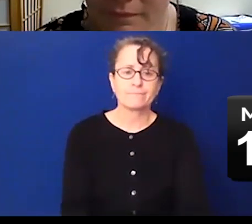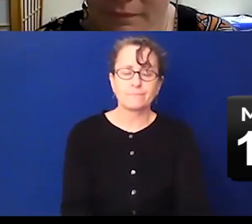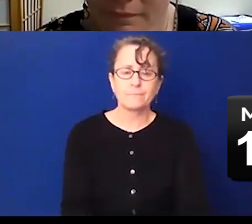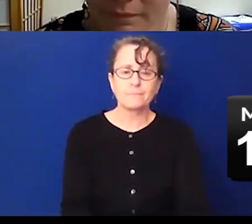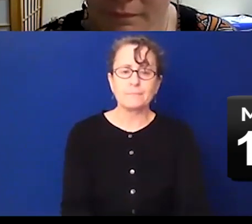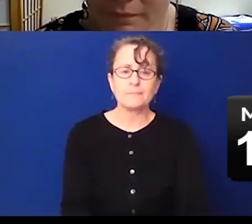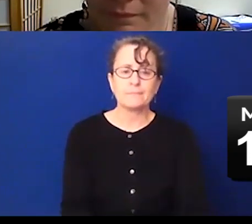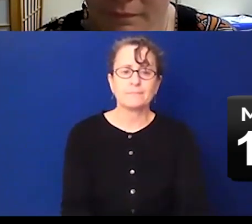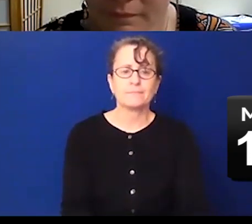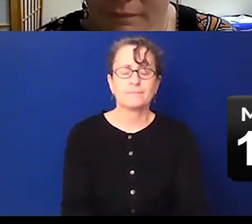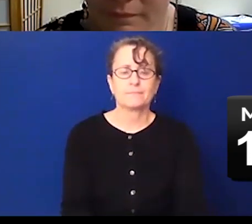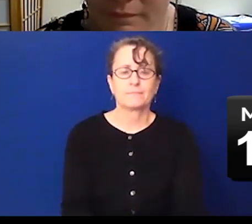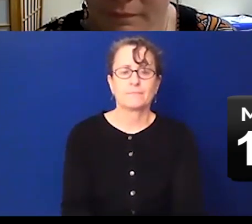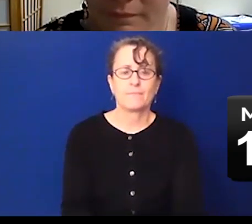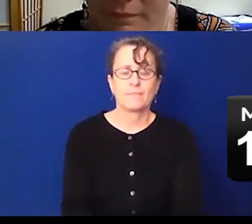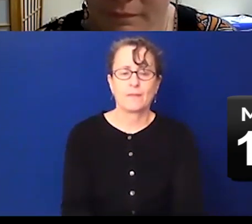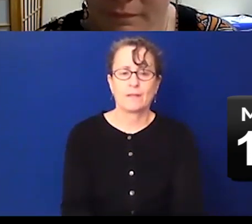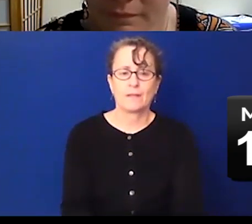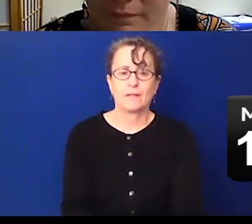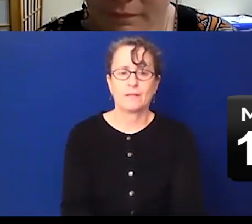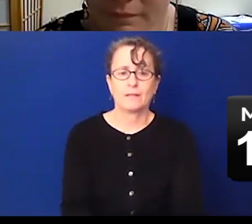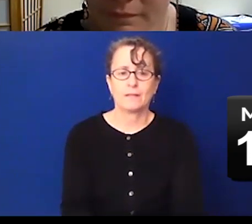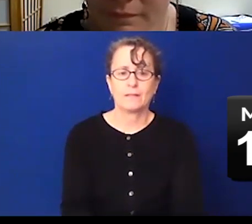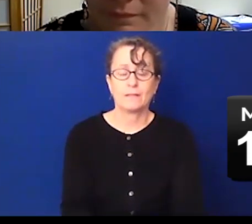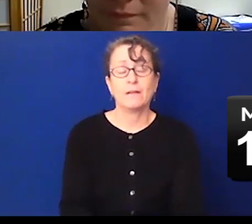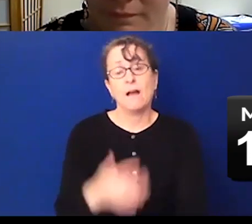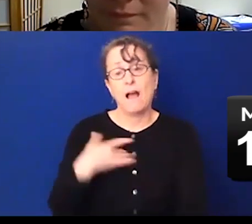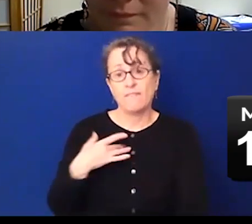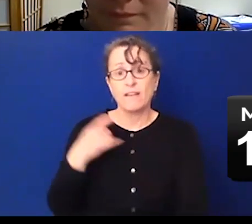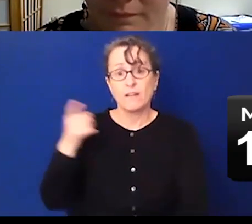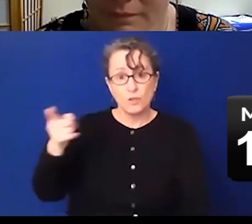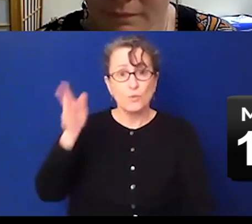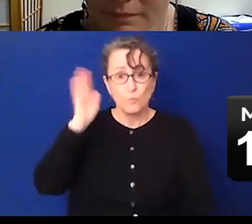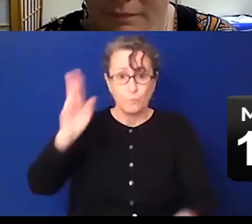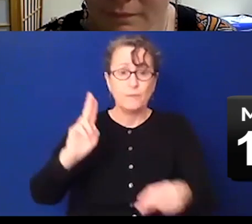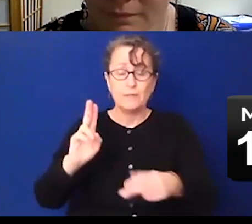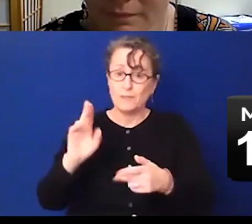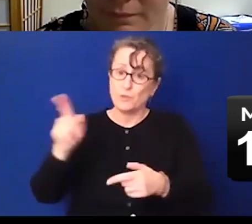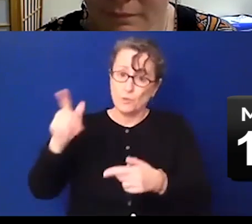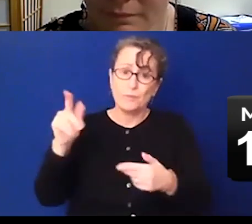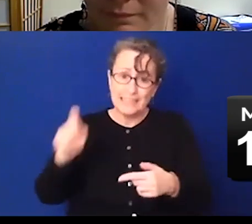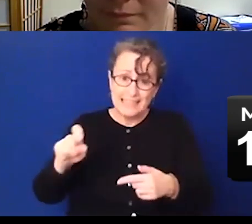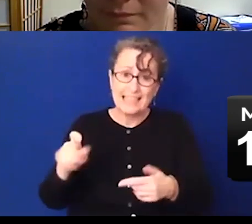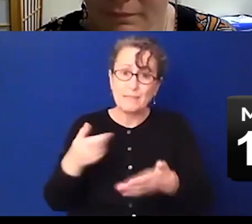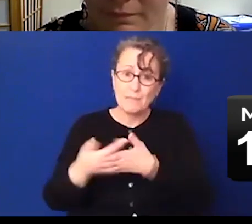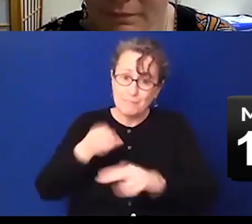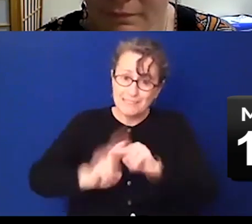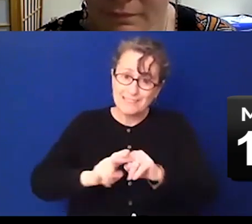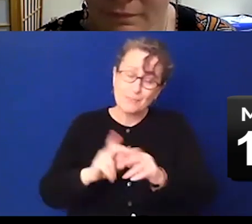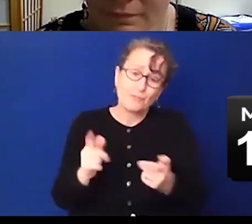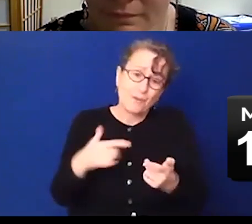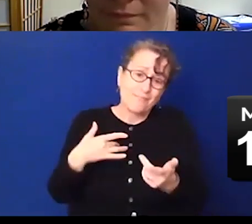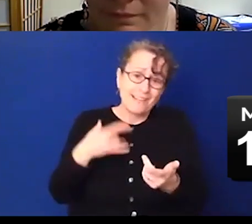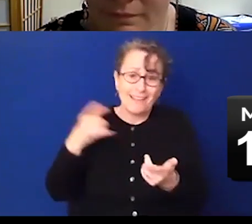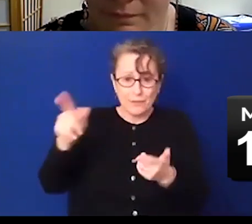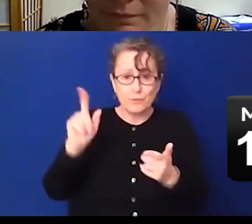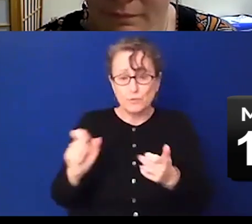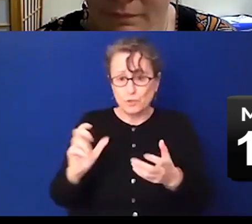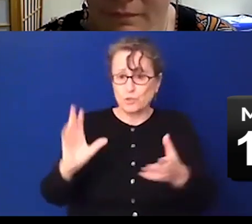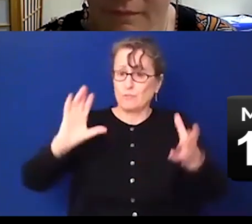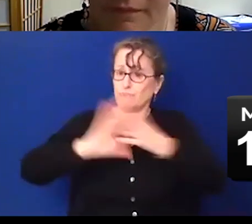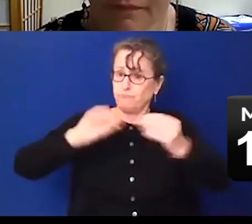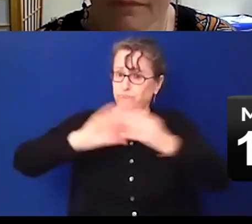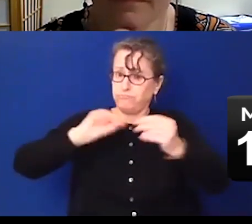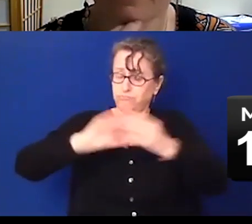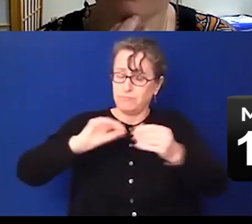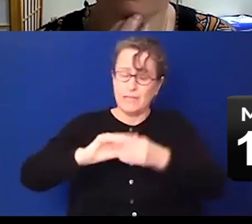as one of the two members who would utilize this, it's important to me that we at least hear you out. And, mm-hmm. You know, it sounds like